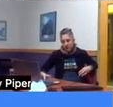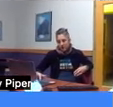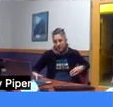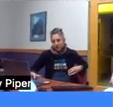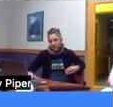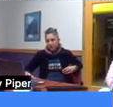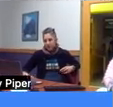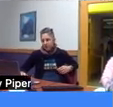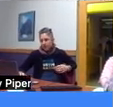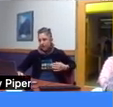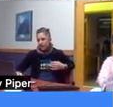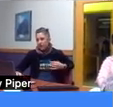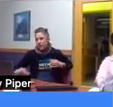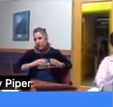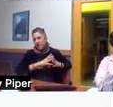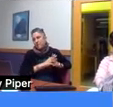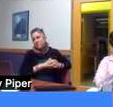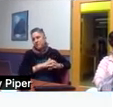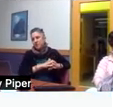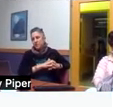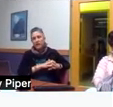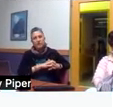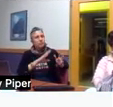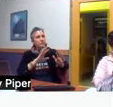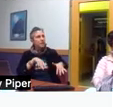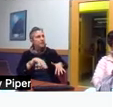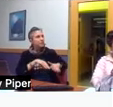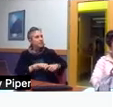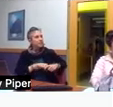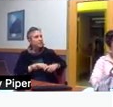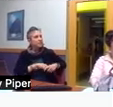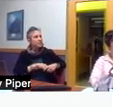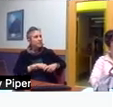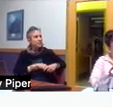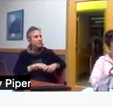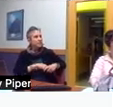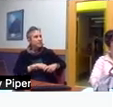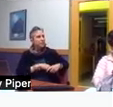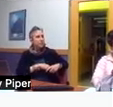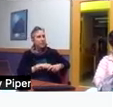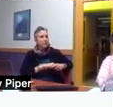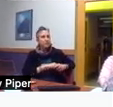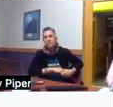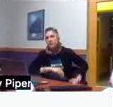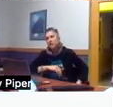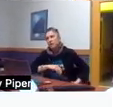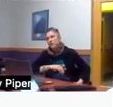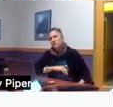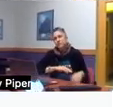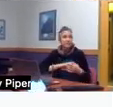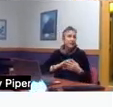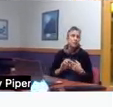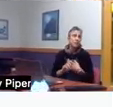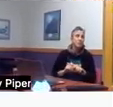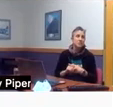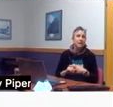So next slide. So I don't tend to read slides, you know, verbatim. And so I encourage